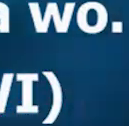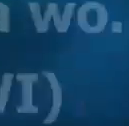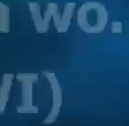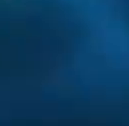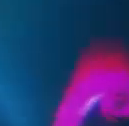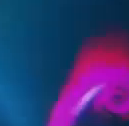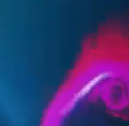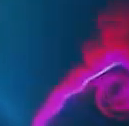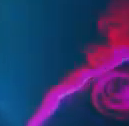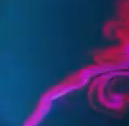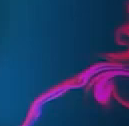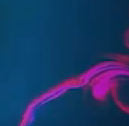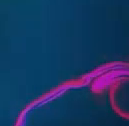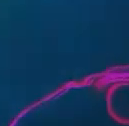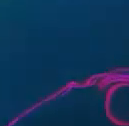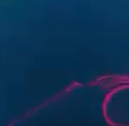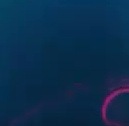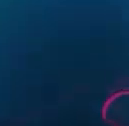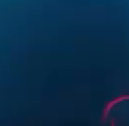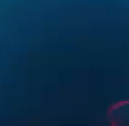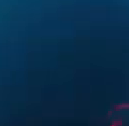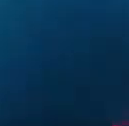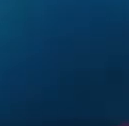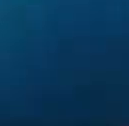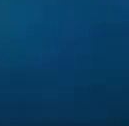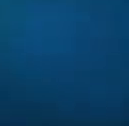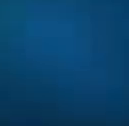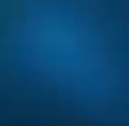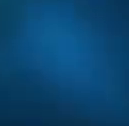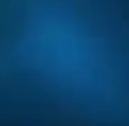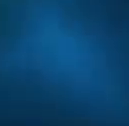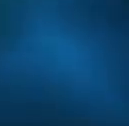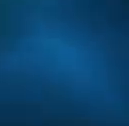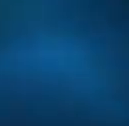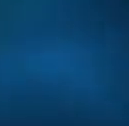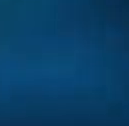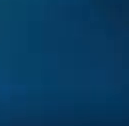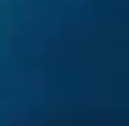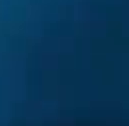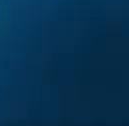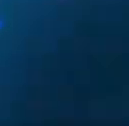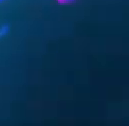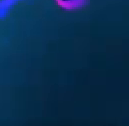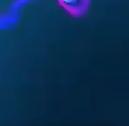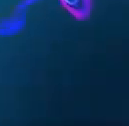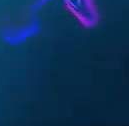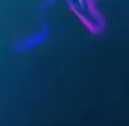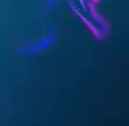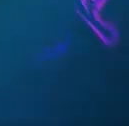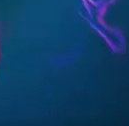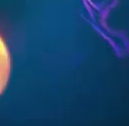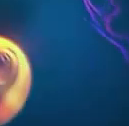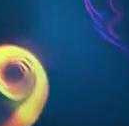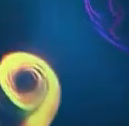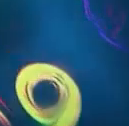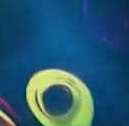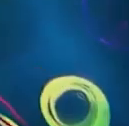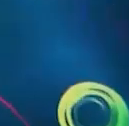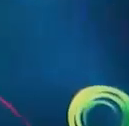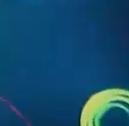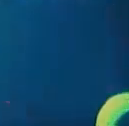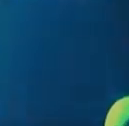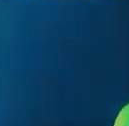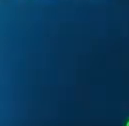no se wunu abe manu obesori bi o. Martha said to him, "I know that he will rise again